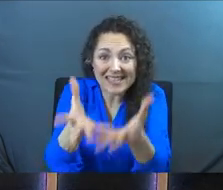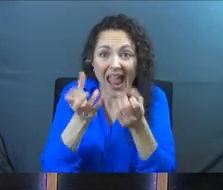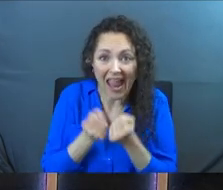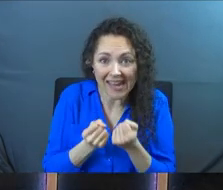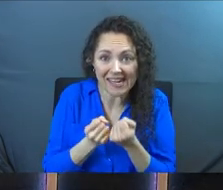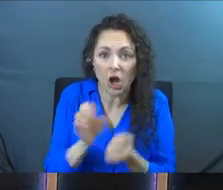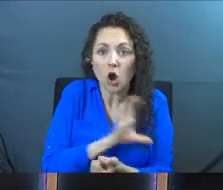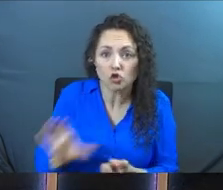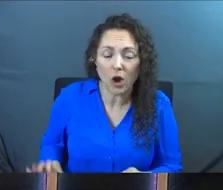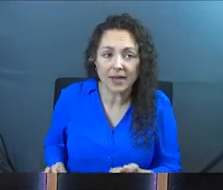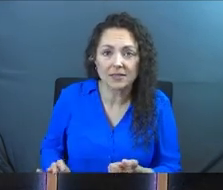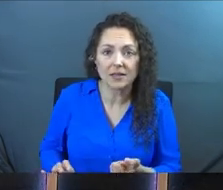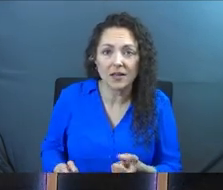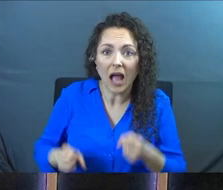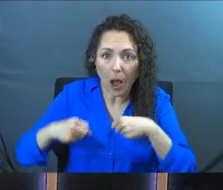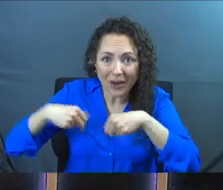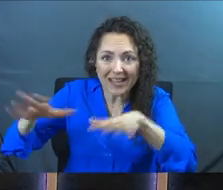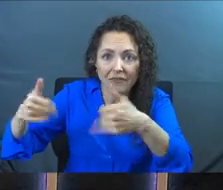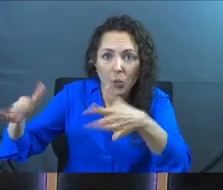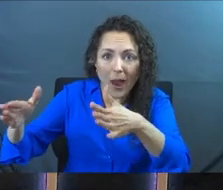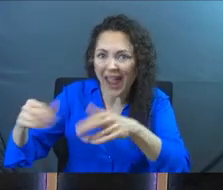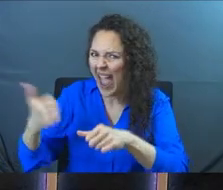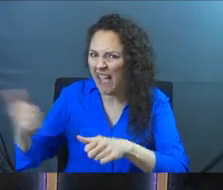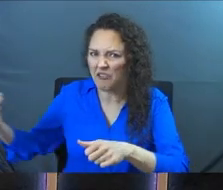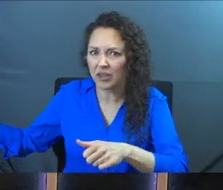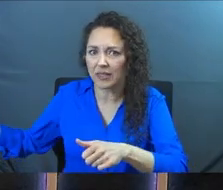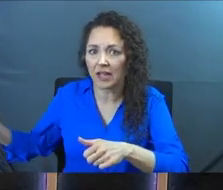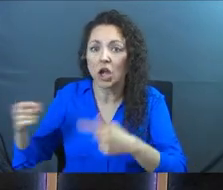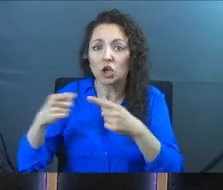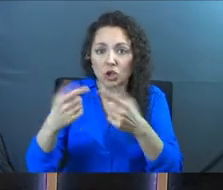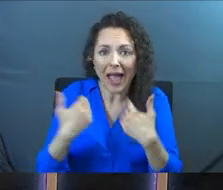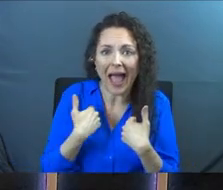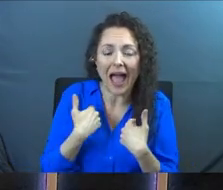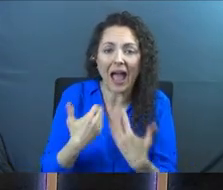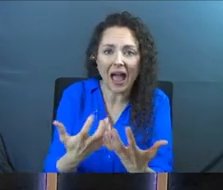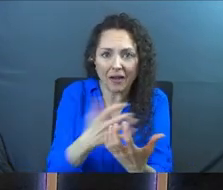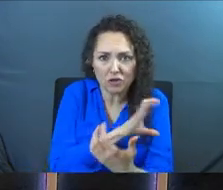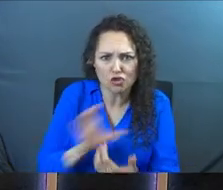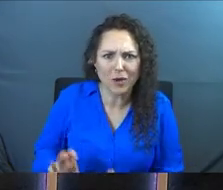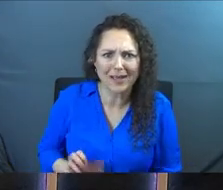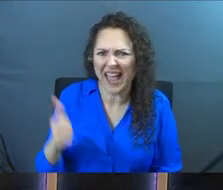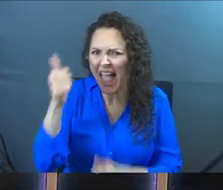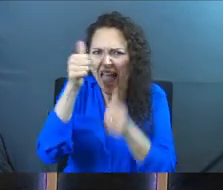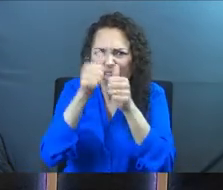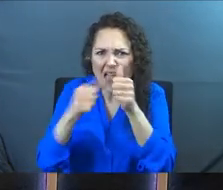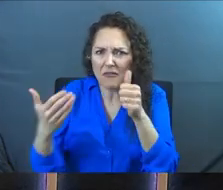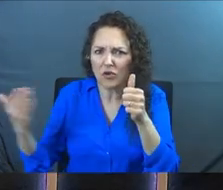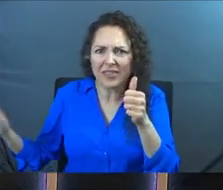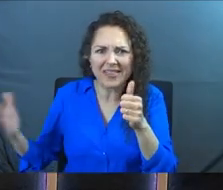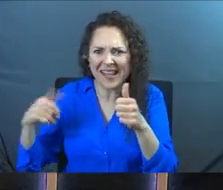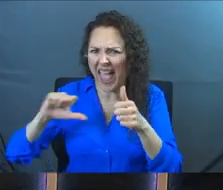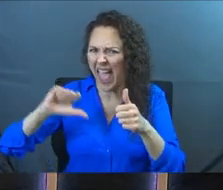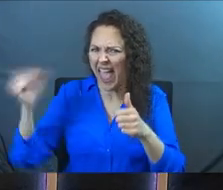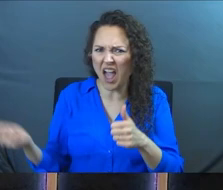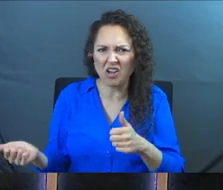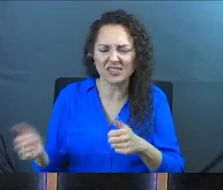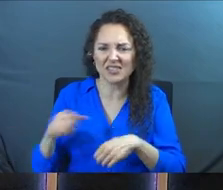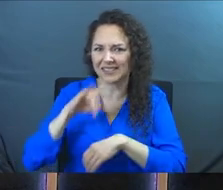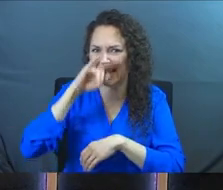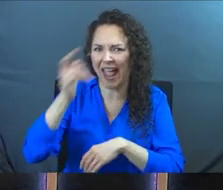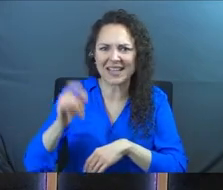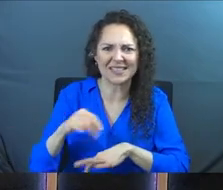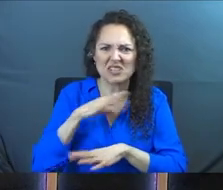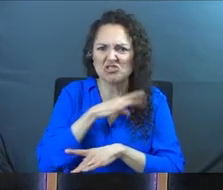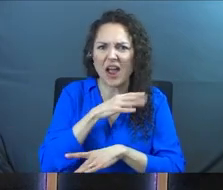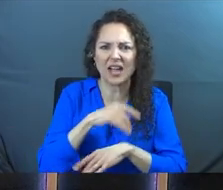think Paul has to be thinking about this parable as he says this. Everything else is worthless. It's garbage when